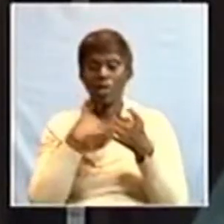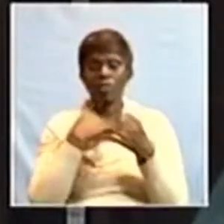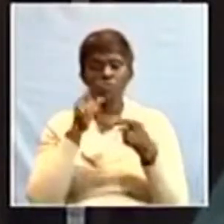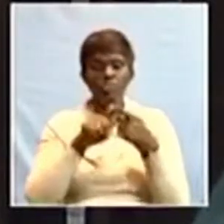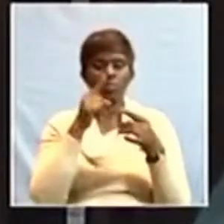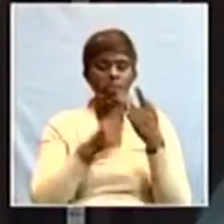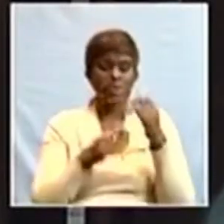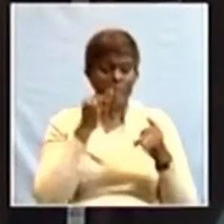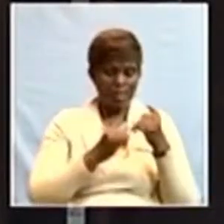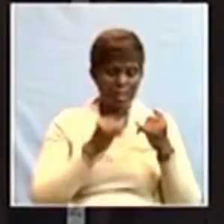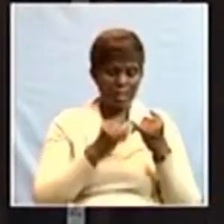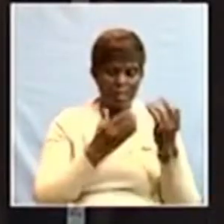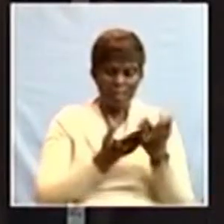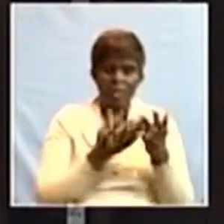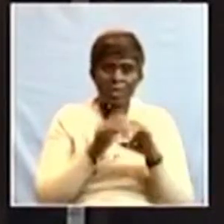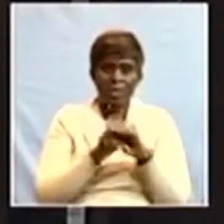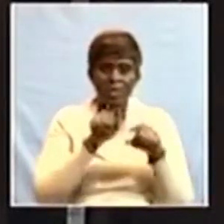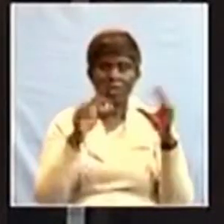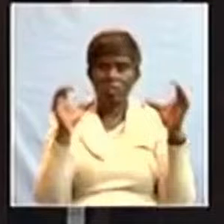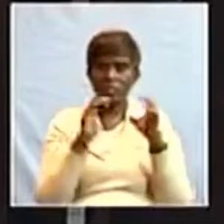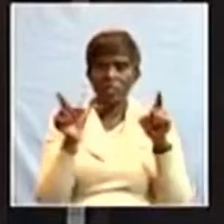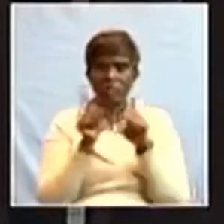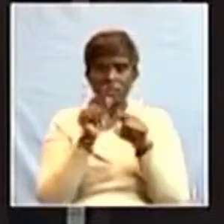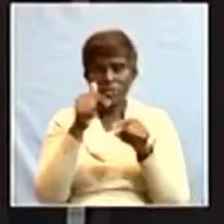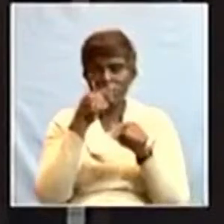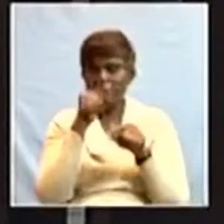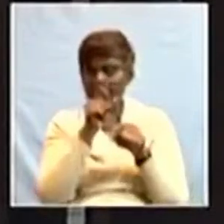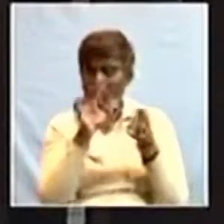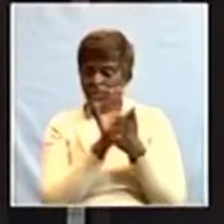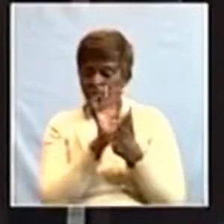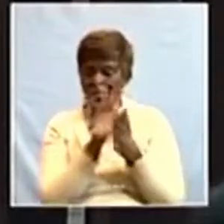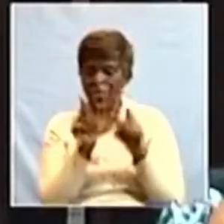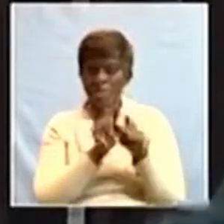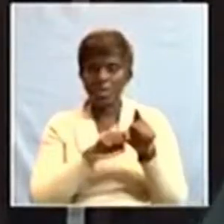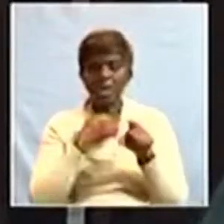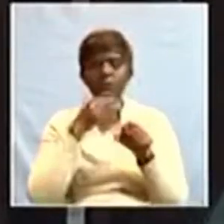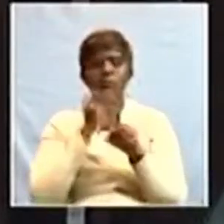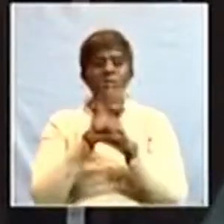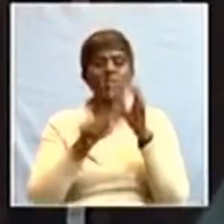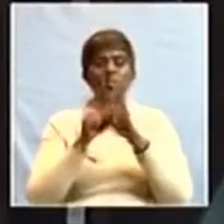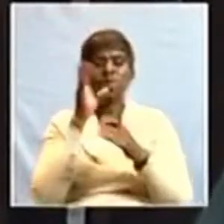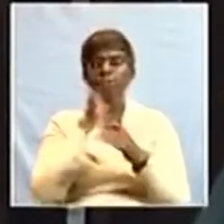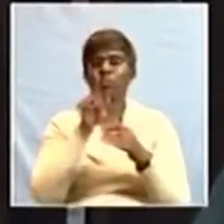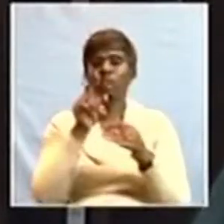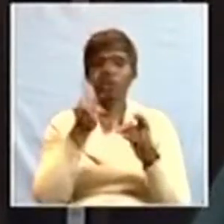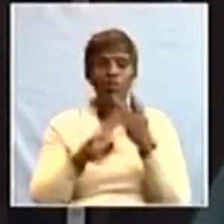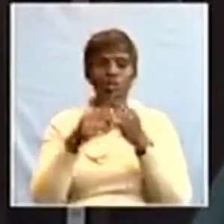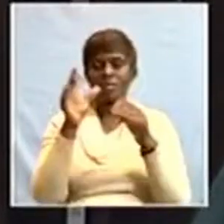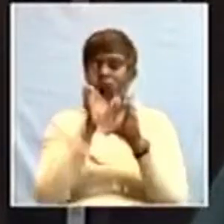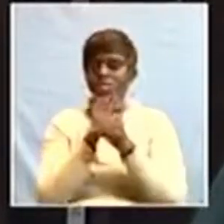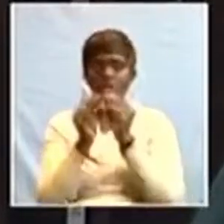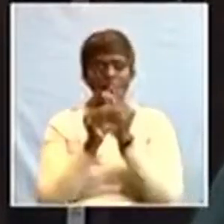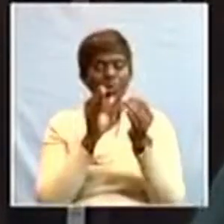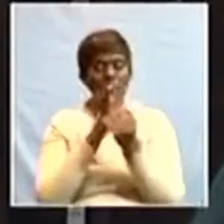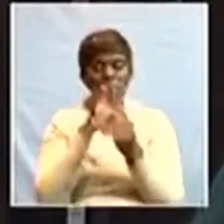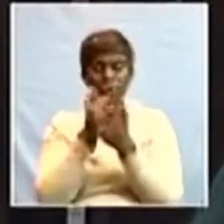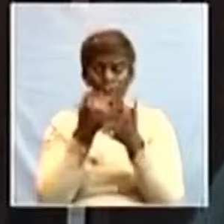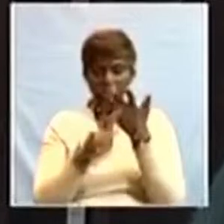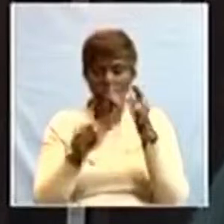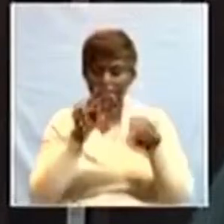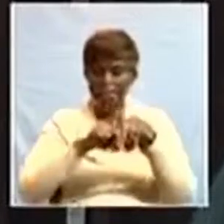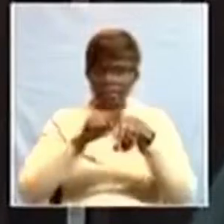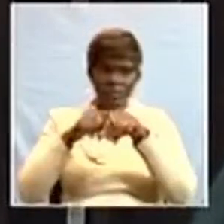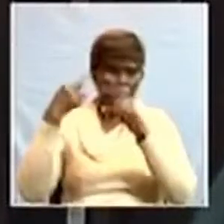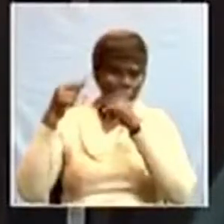up here on this committee when you are saying the documents have not been found. Did they go missing throughout? Even the time you were reviewing